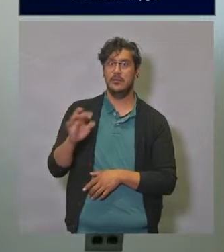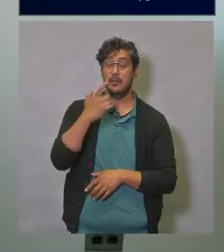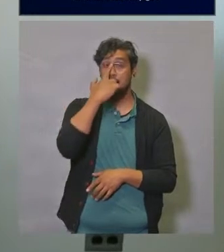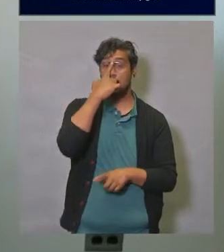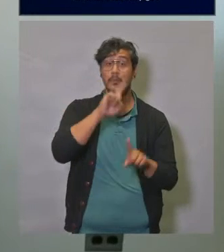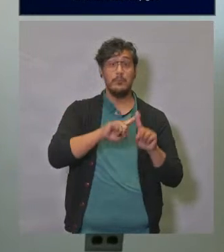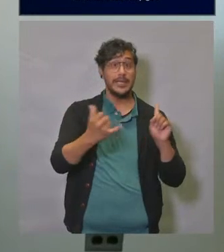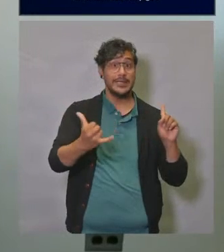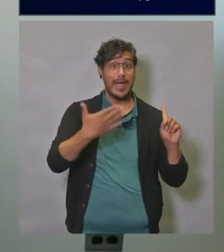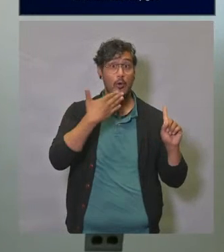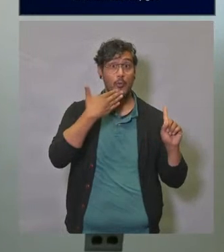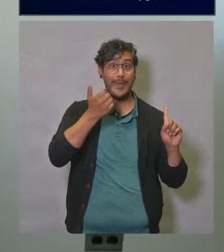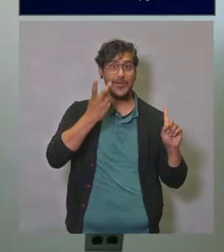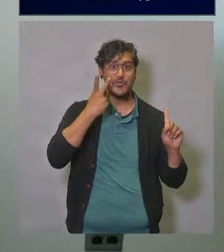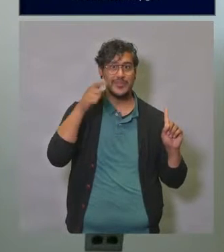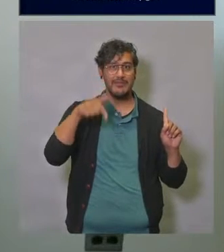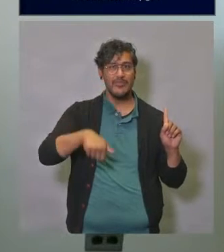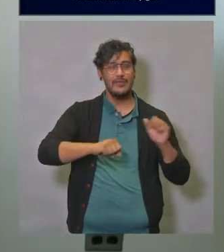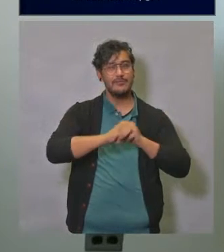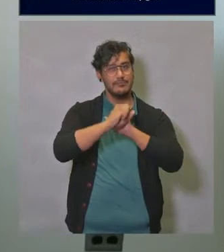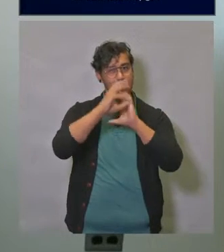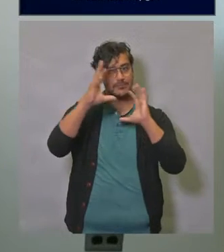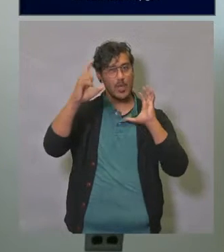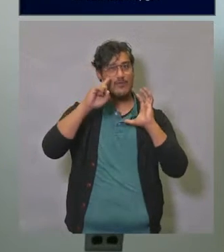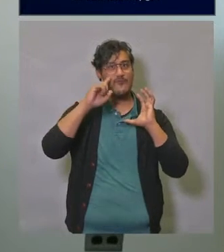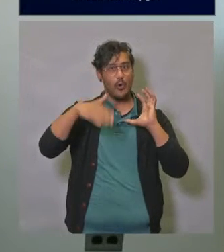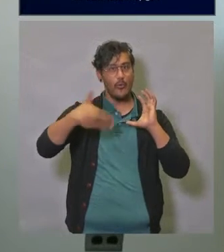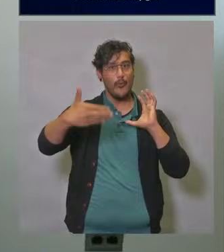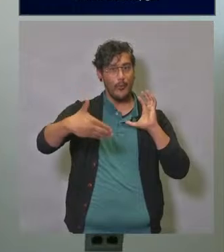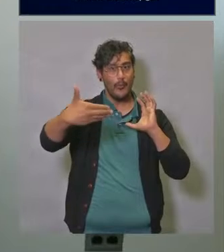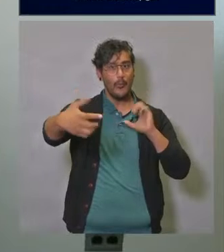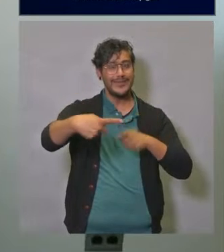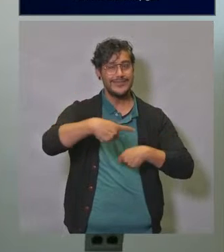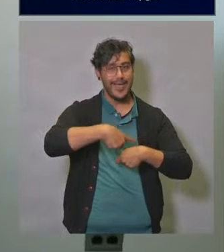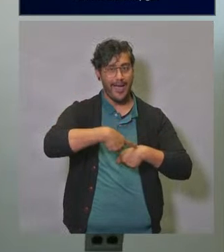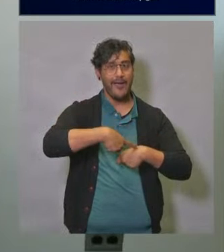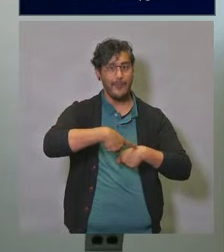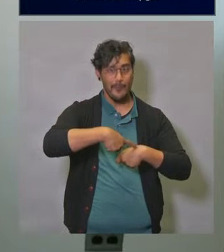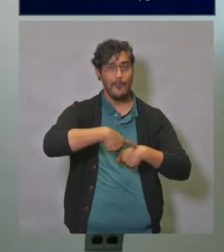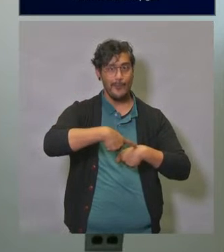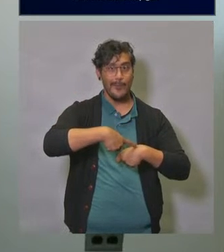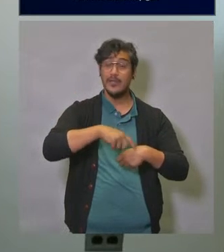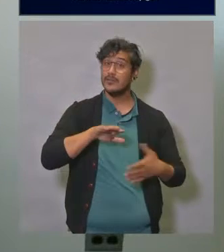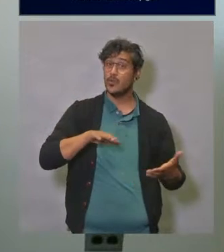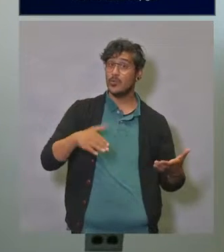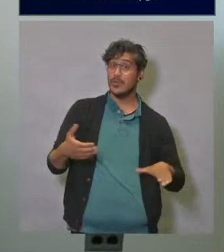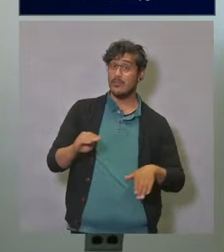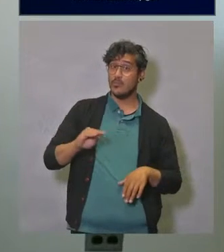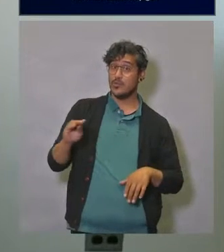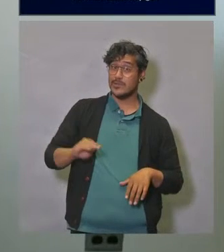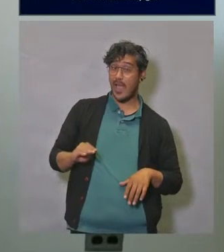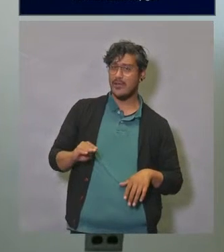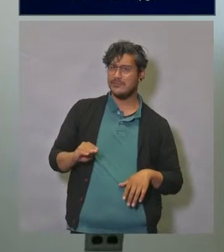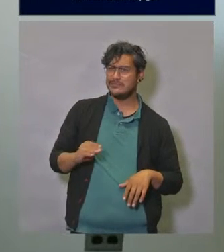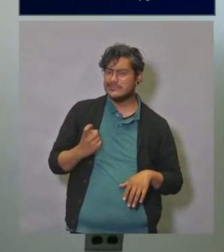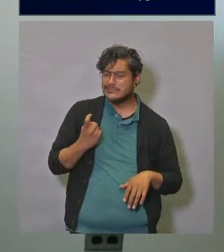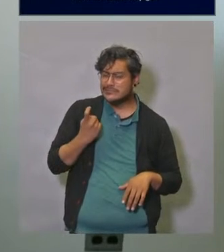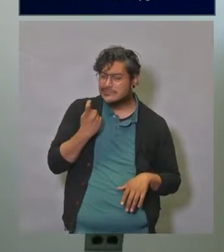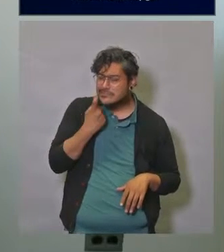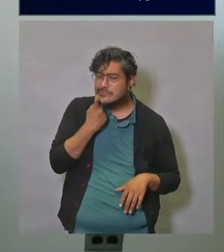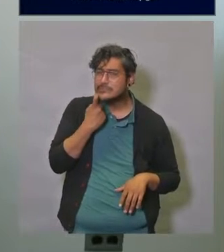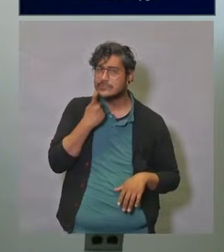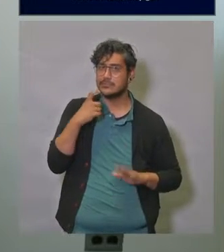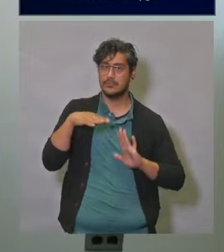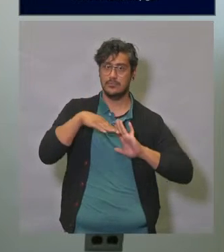this over a longer period of time. So as you all know, the fatality rate from COVID just recently